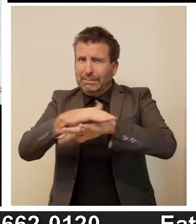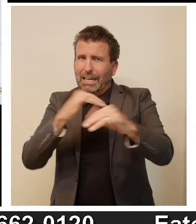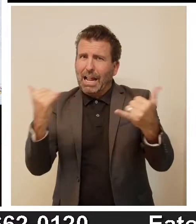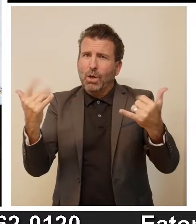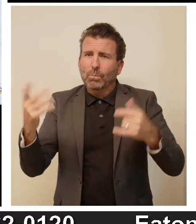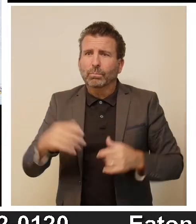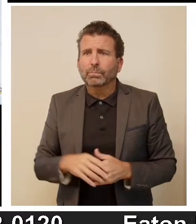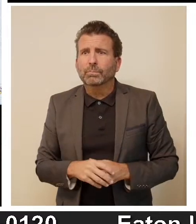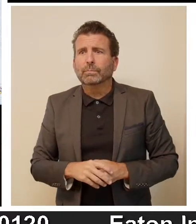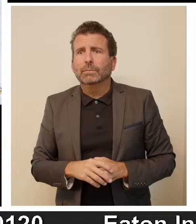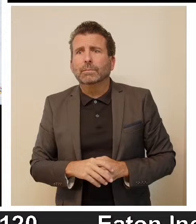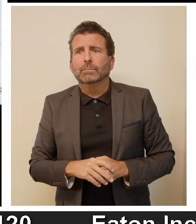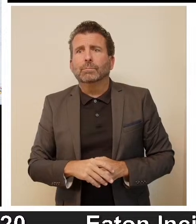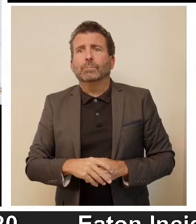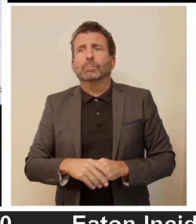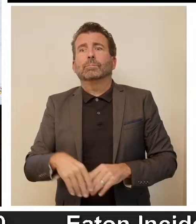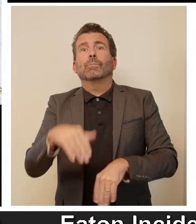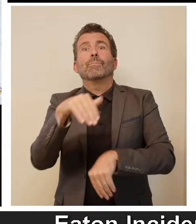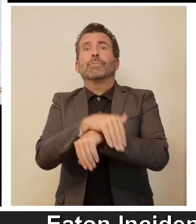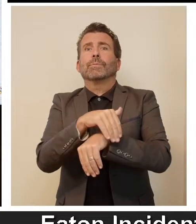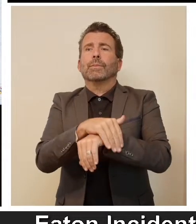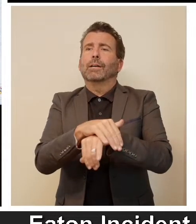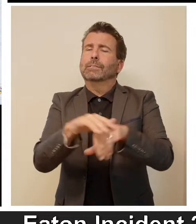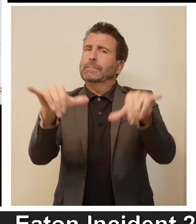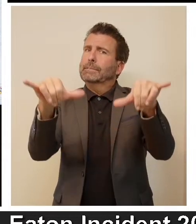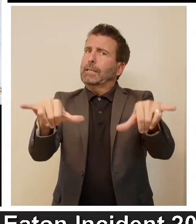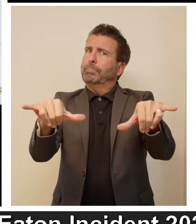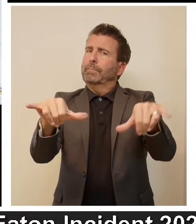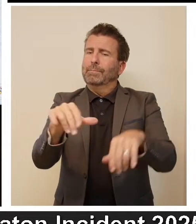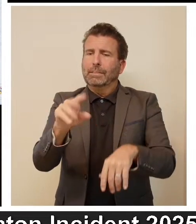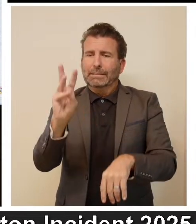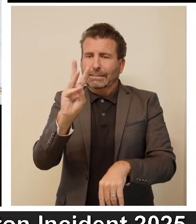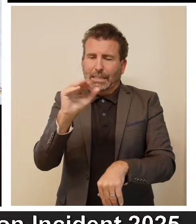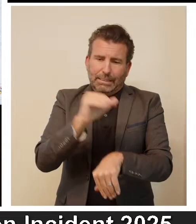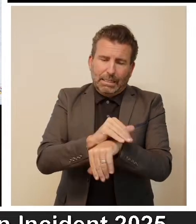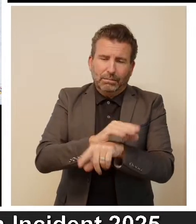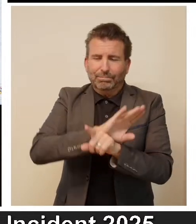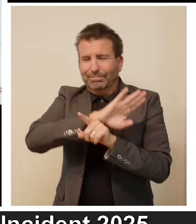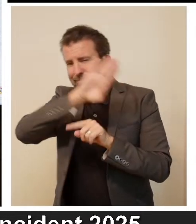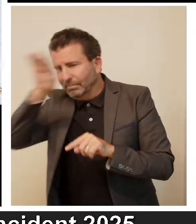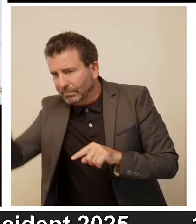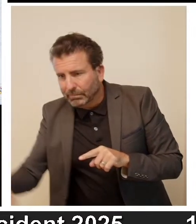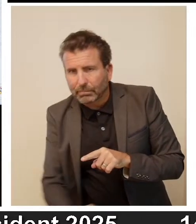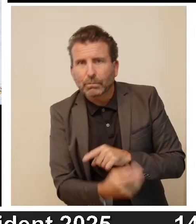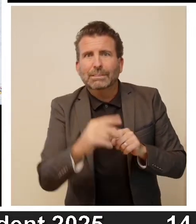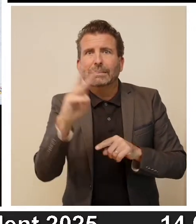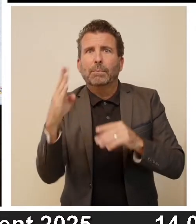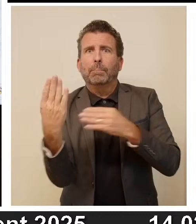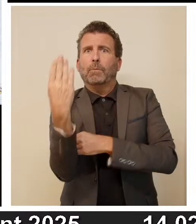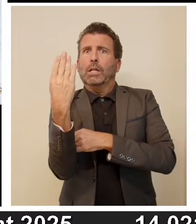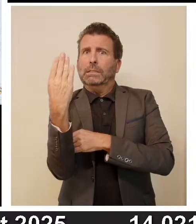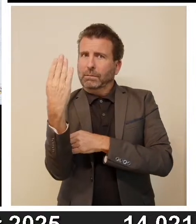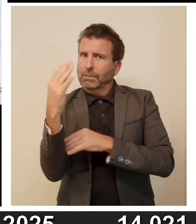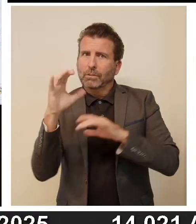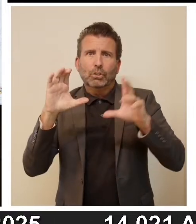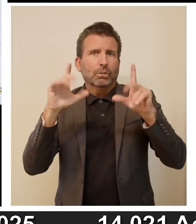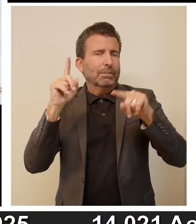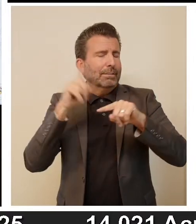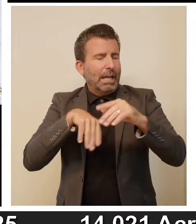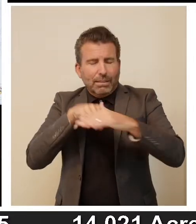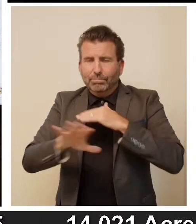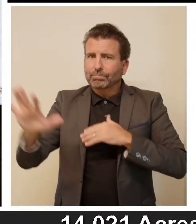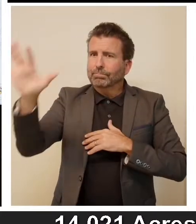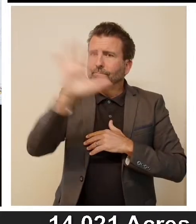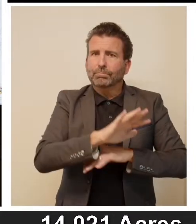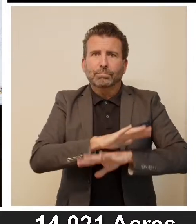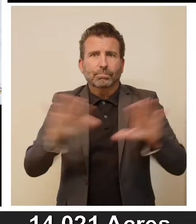It will be from 6 p.m. to 6 a.m. Again, it's still in place. The goal is for